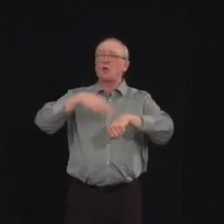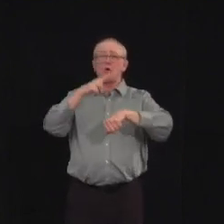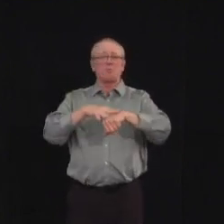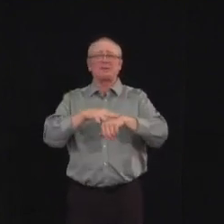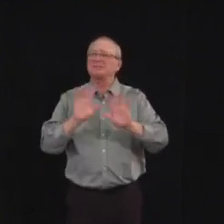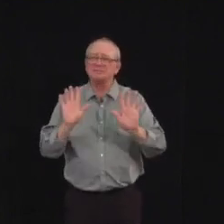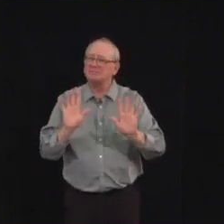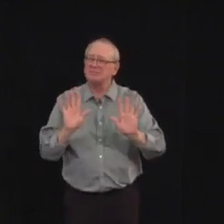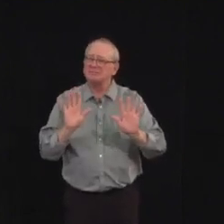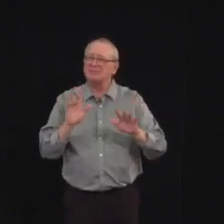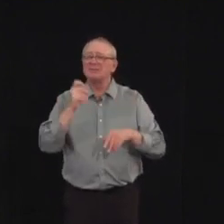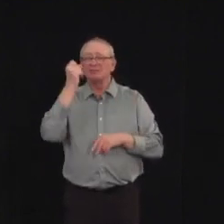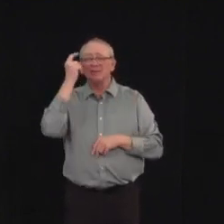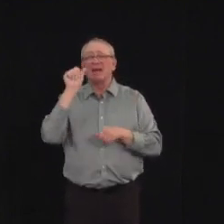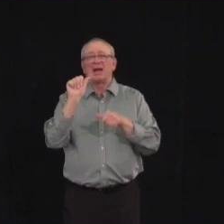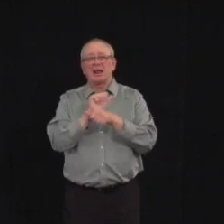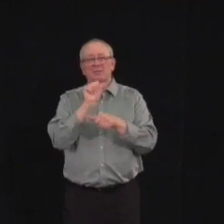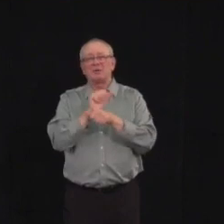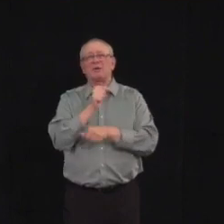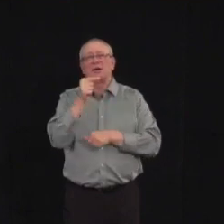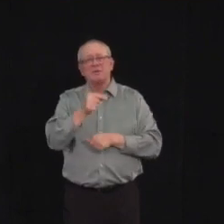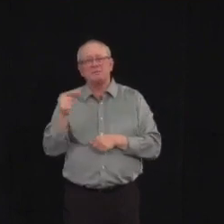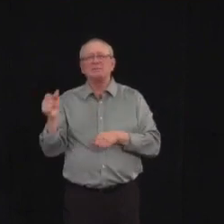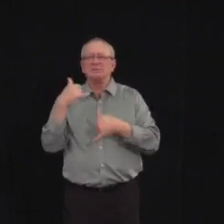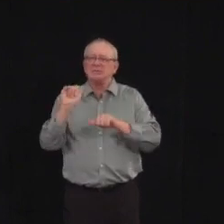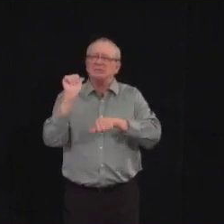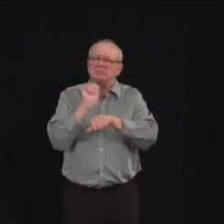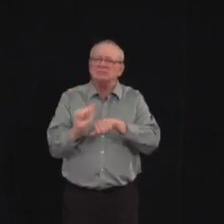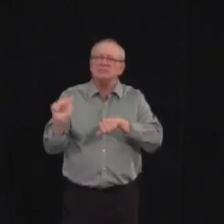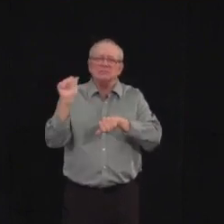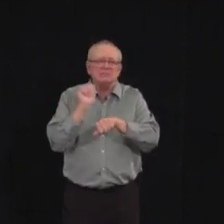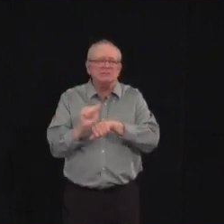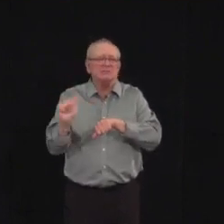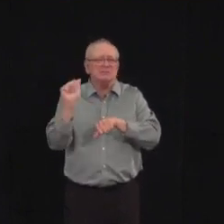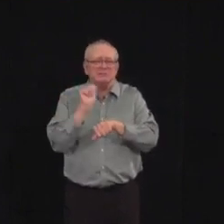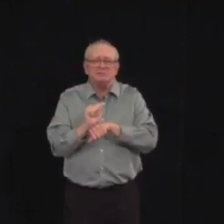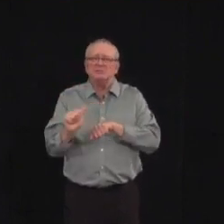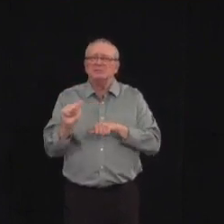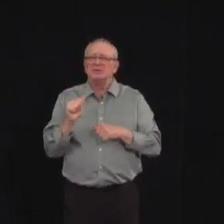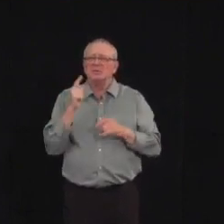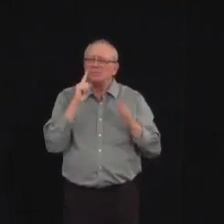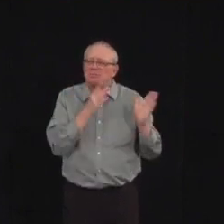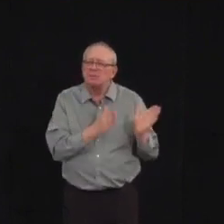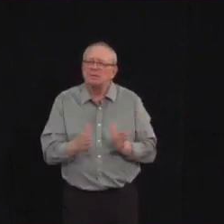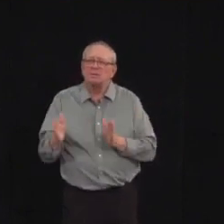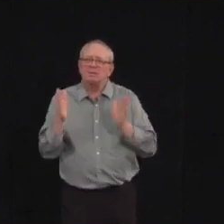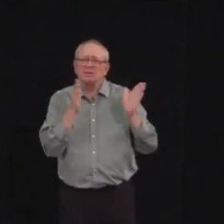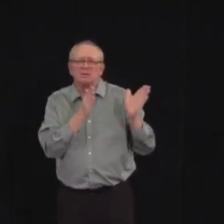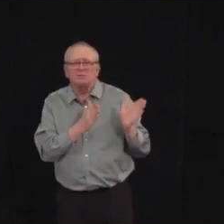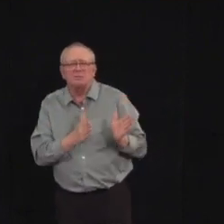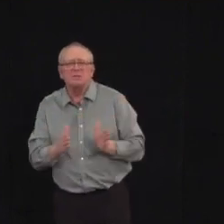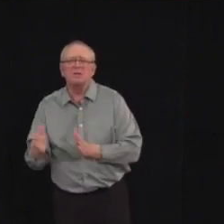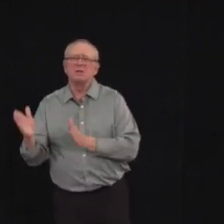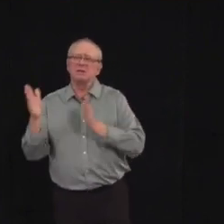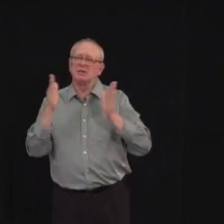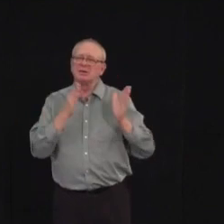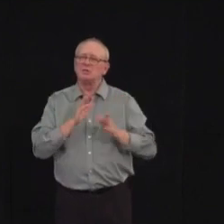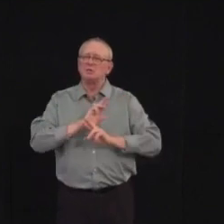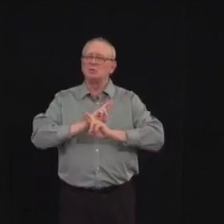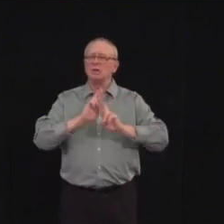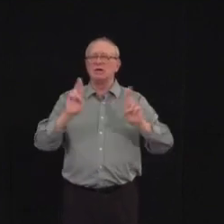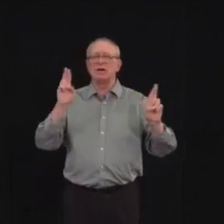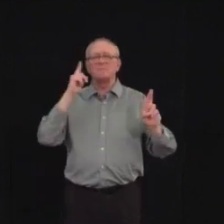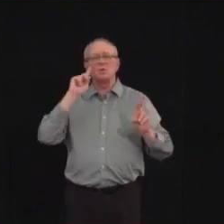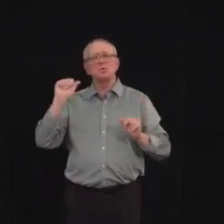clock on our phased approach to relaunch, which I began, some of the principles of which I began articulating in the television address 3 weeks